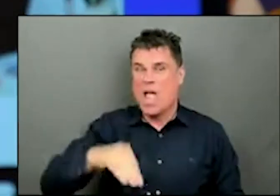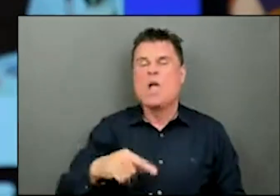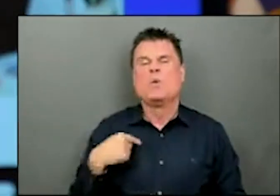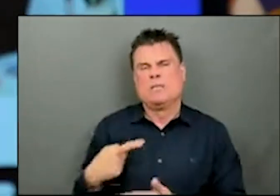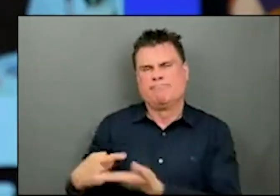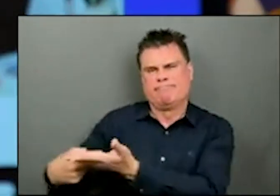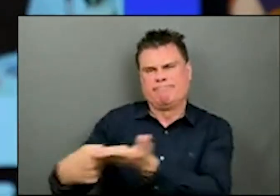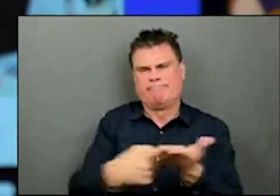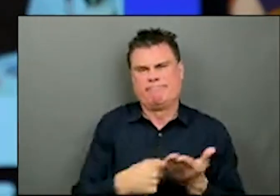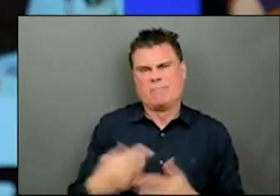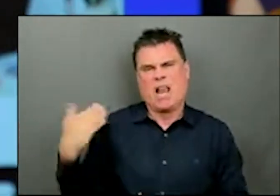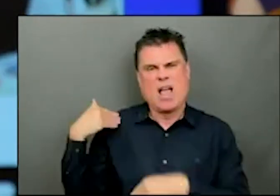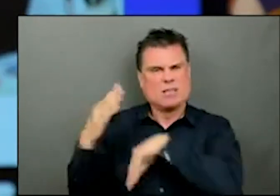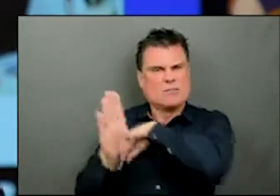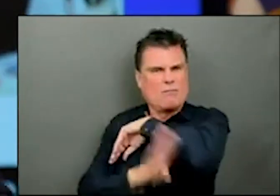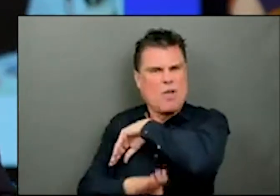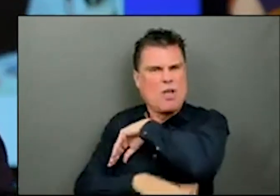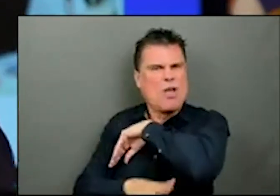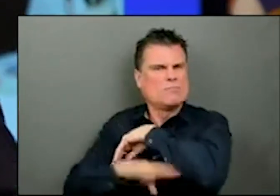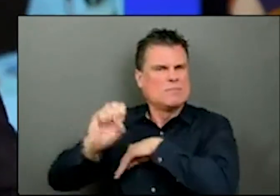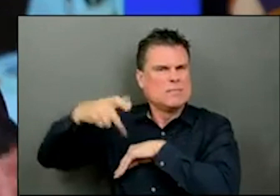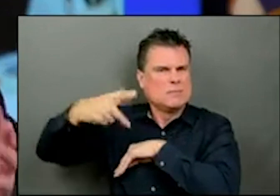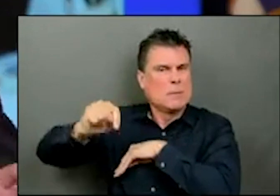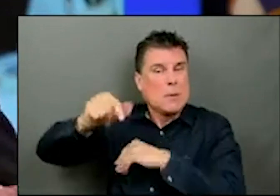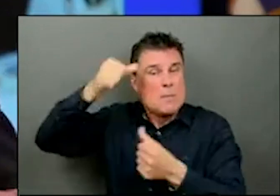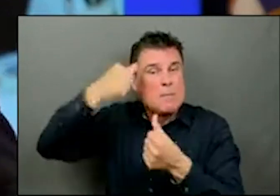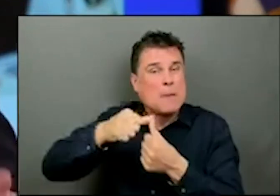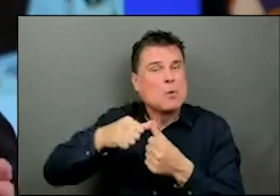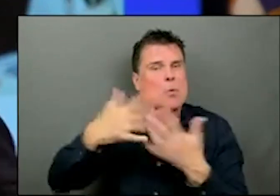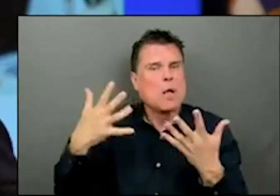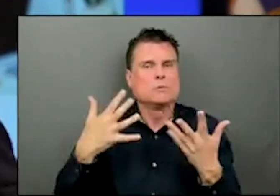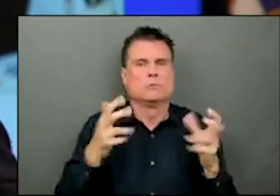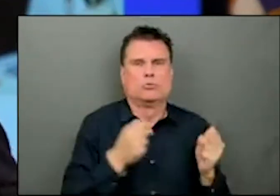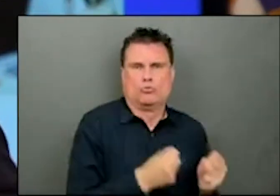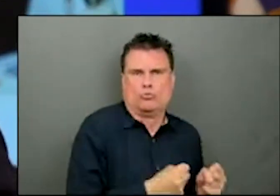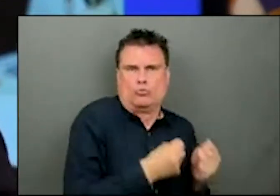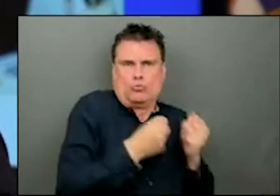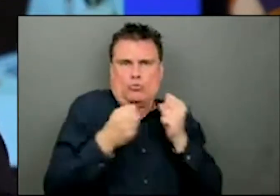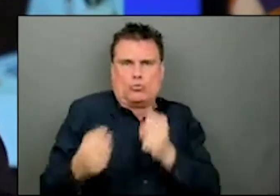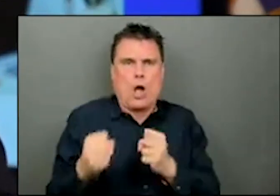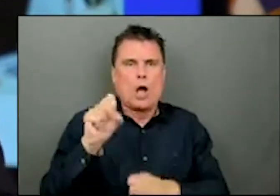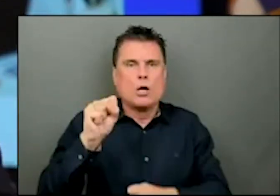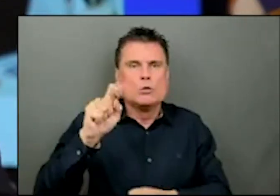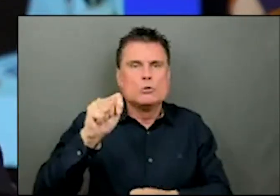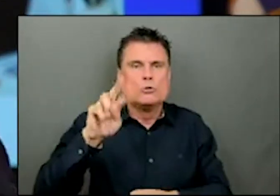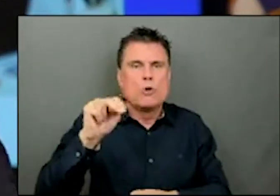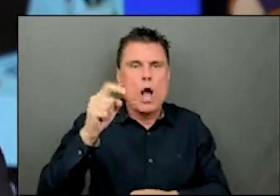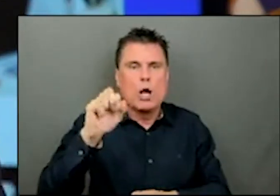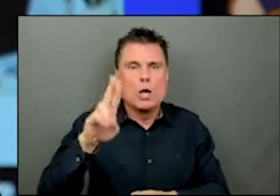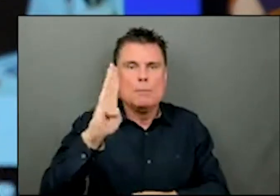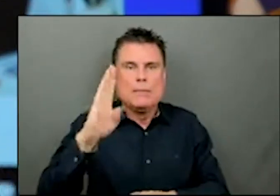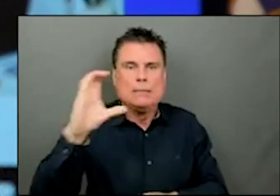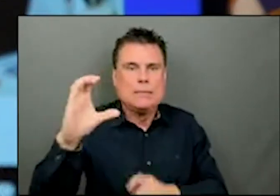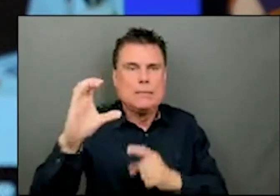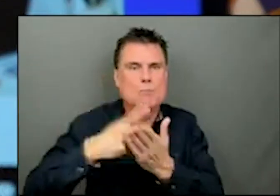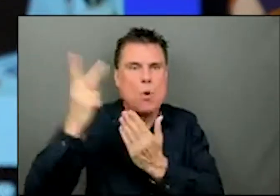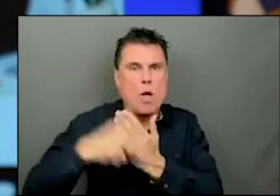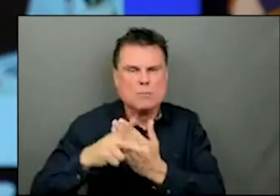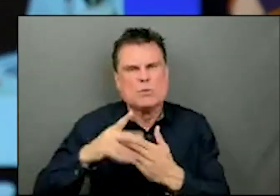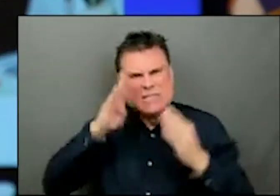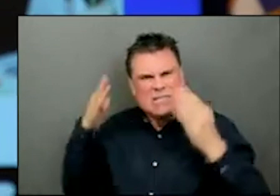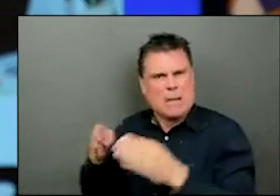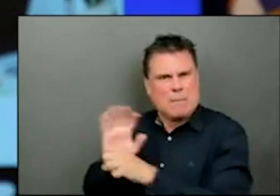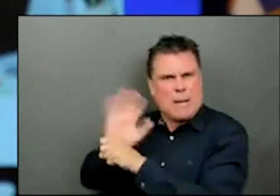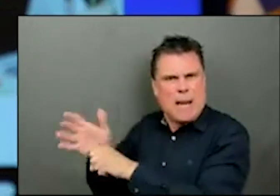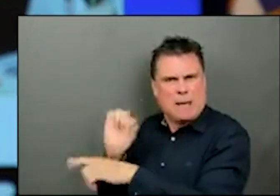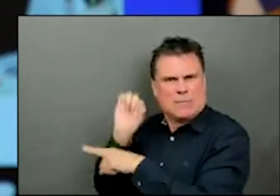in September when we announced our Stronger BC plan, which was focused primarily on getting through the pandemic. Today's announcement is about